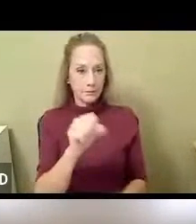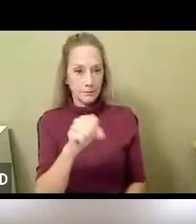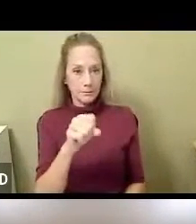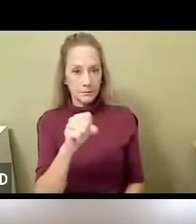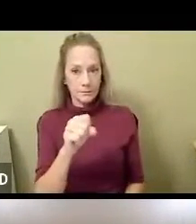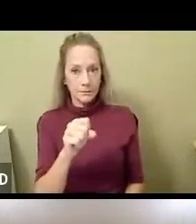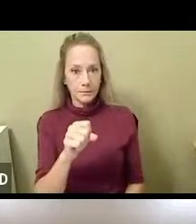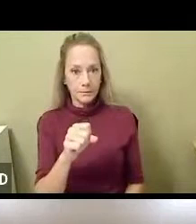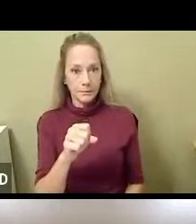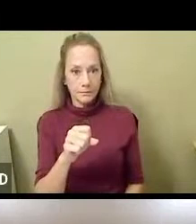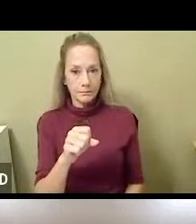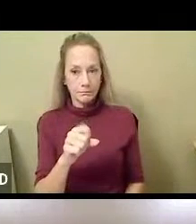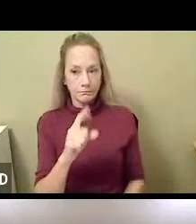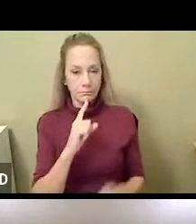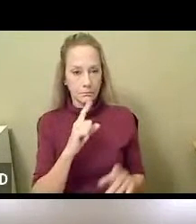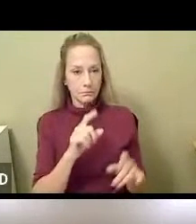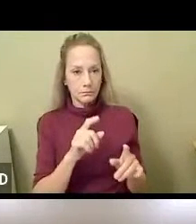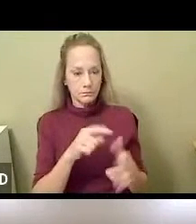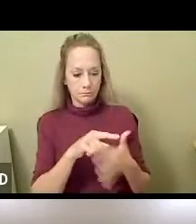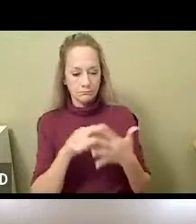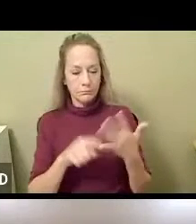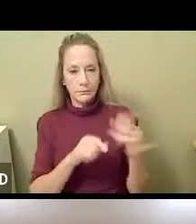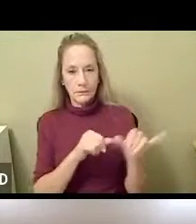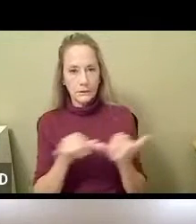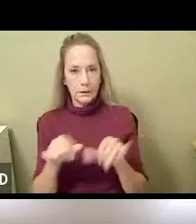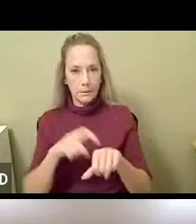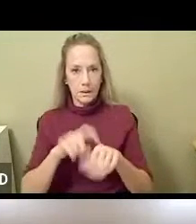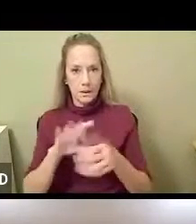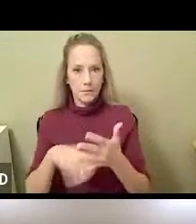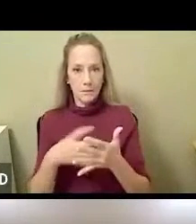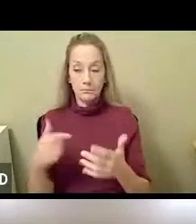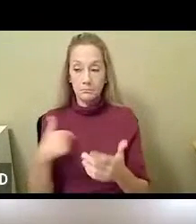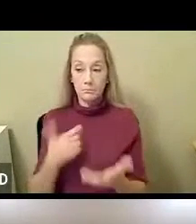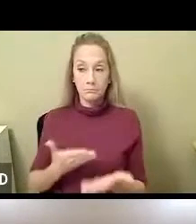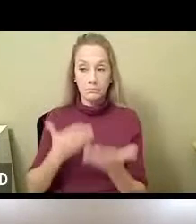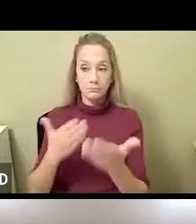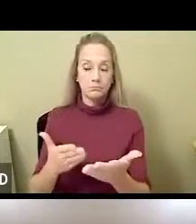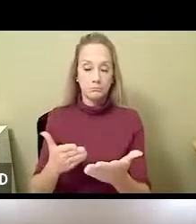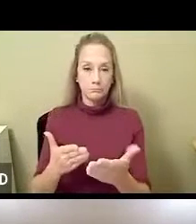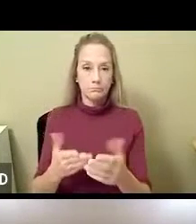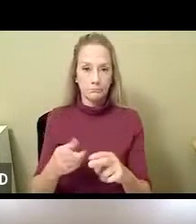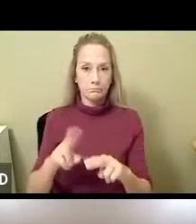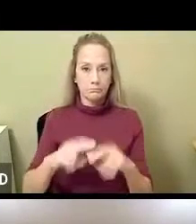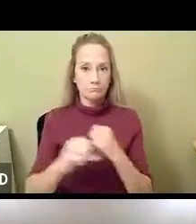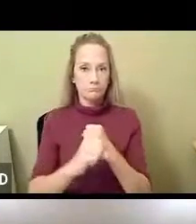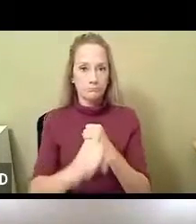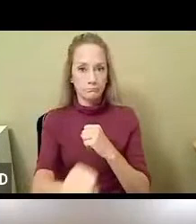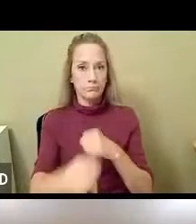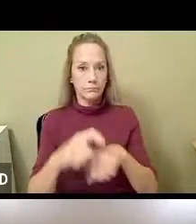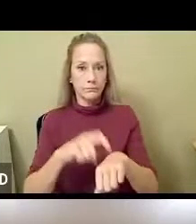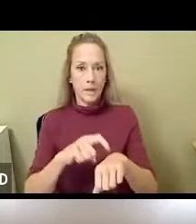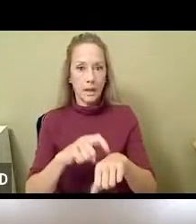Oh, they're on the same timetable. Make a motion that we extend it